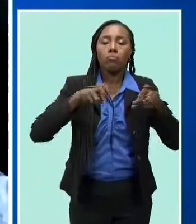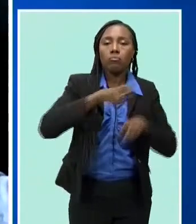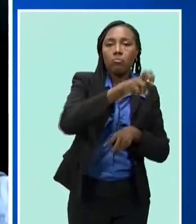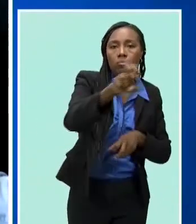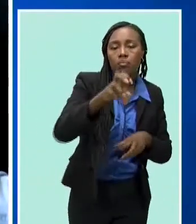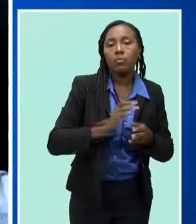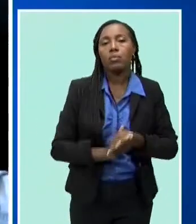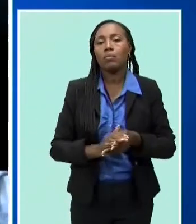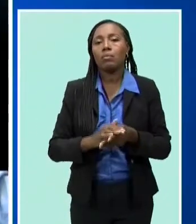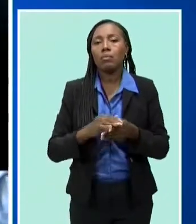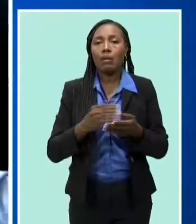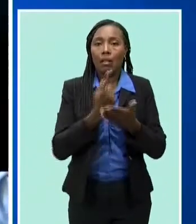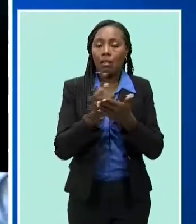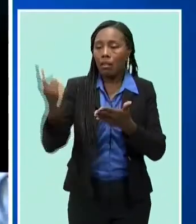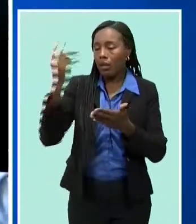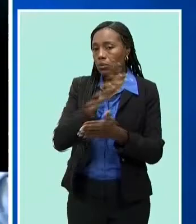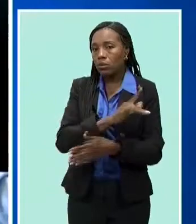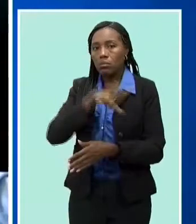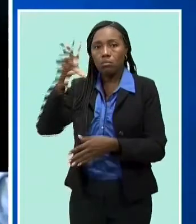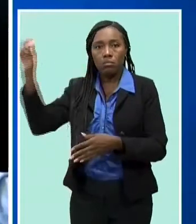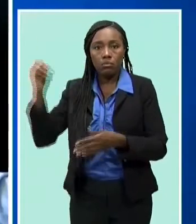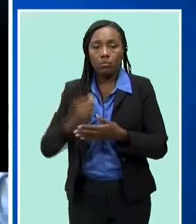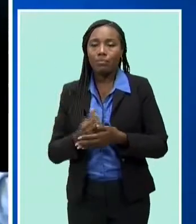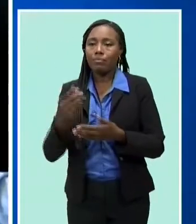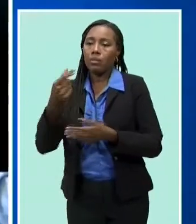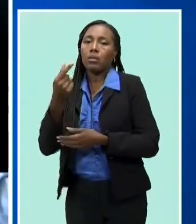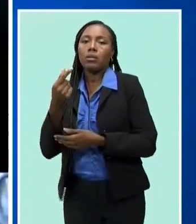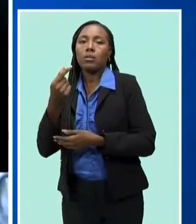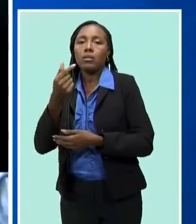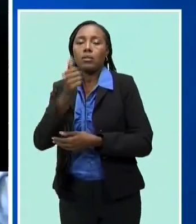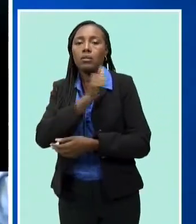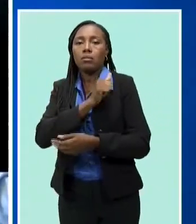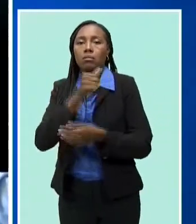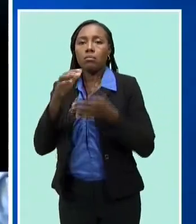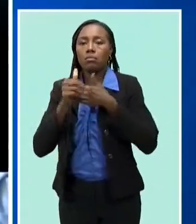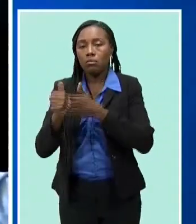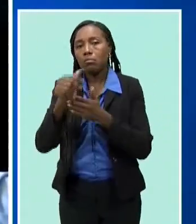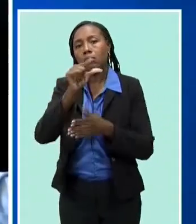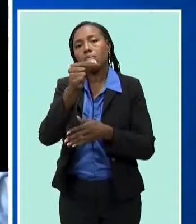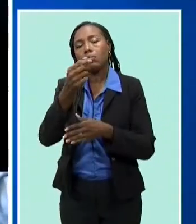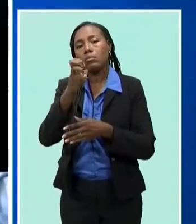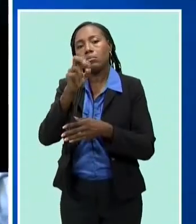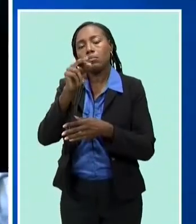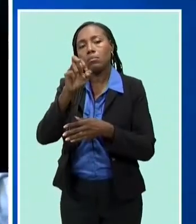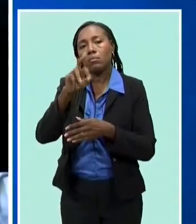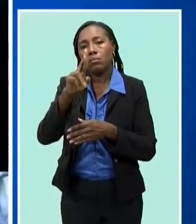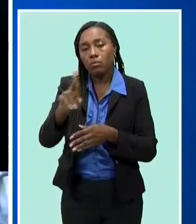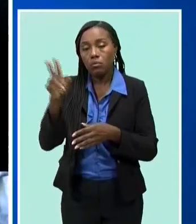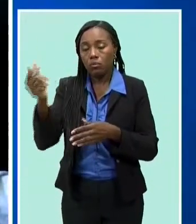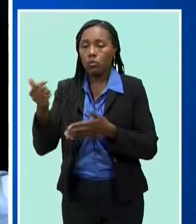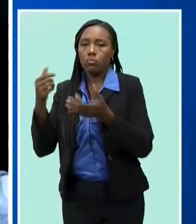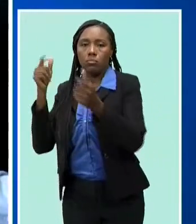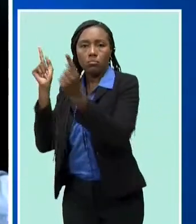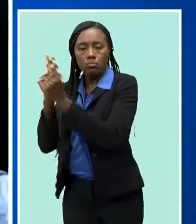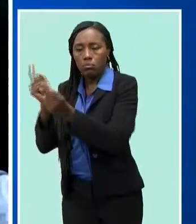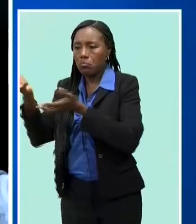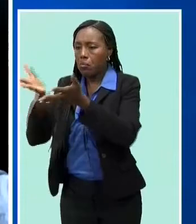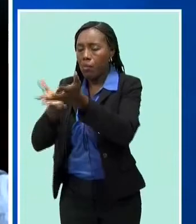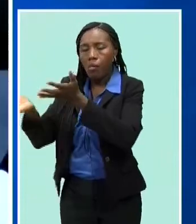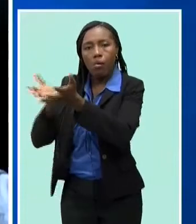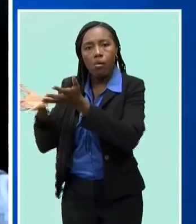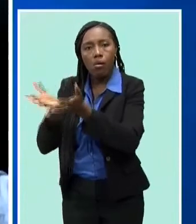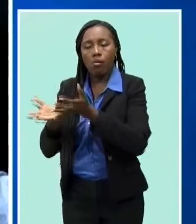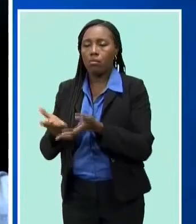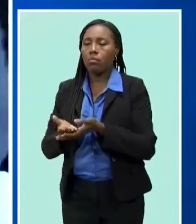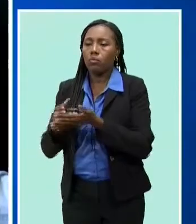here last week to go and meet with the Director General of UNCTAD and to be able to make whole